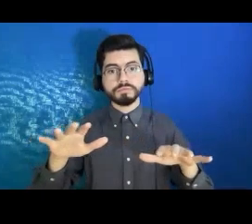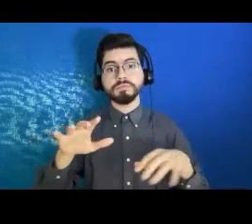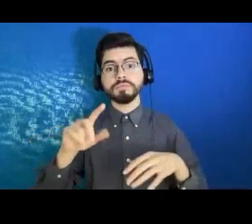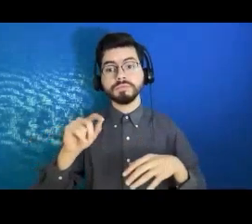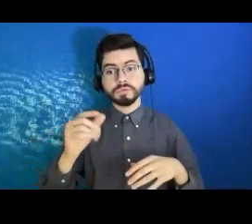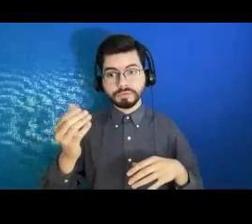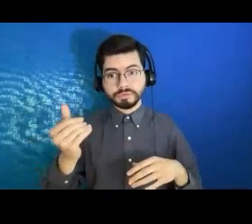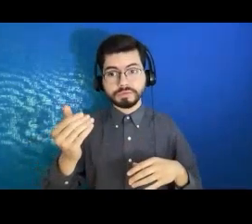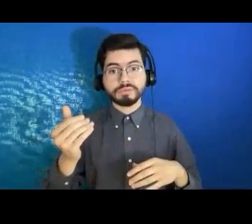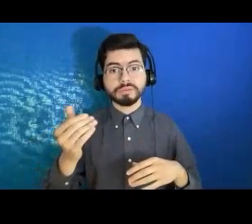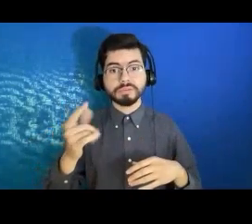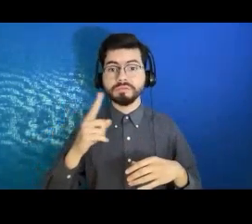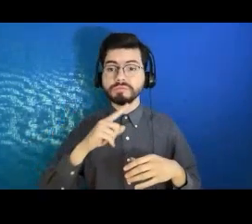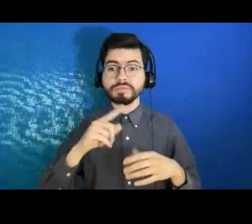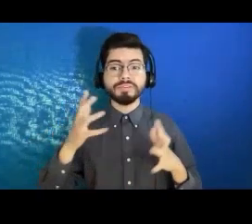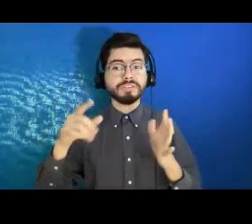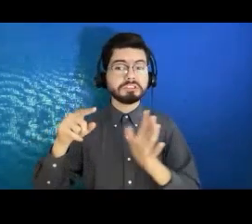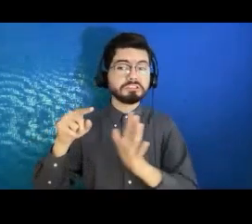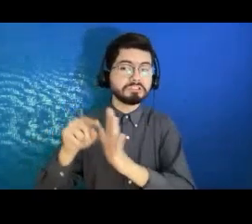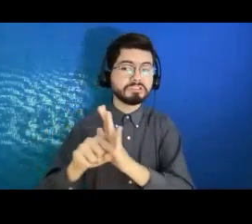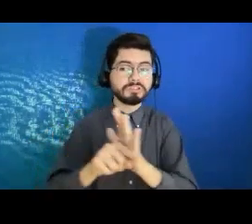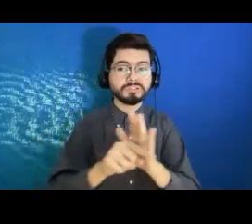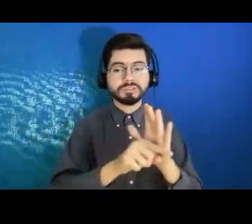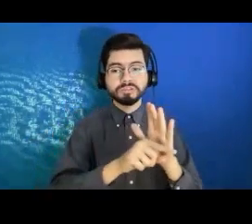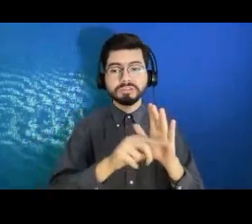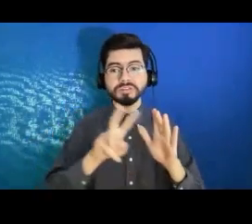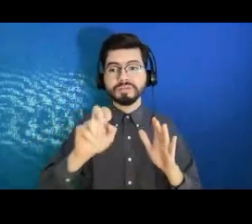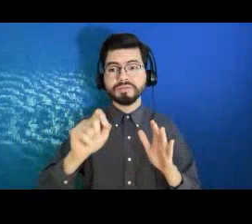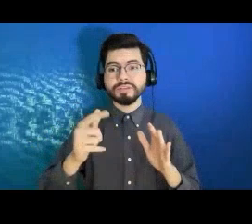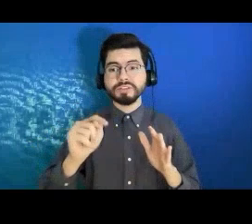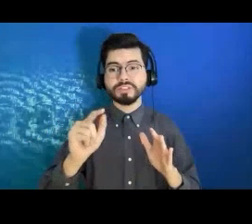2015, it's completely killed all the vegetation in that